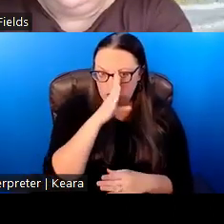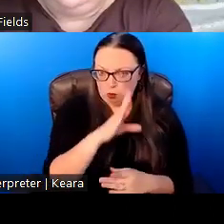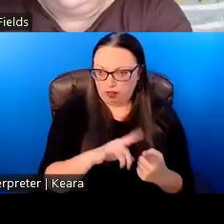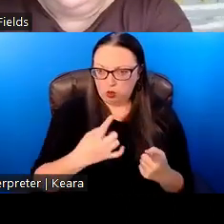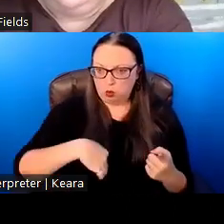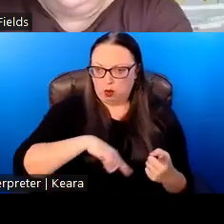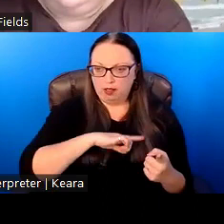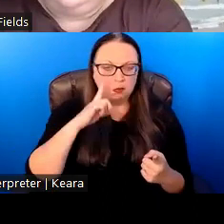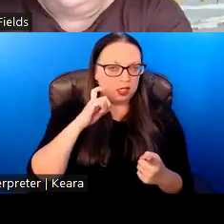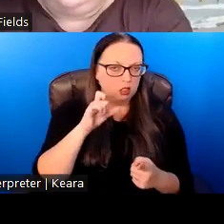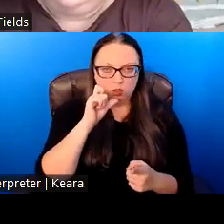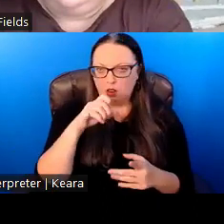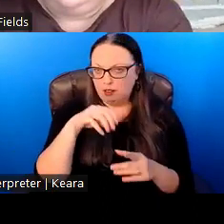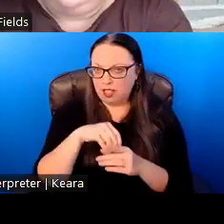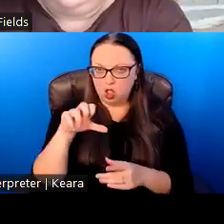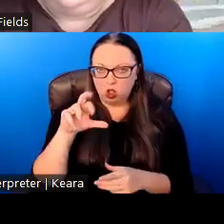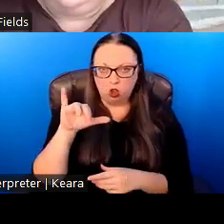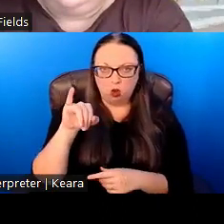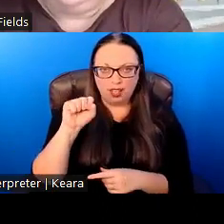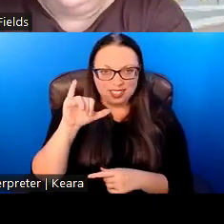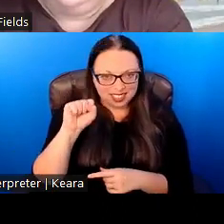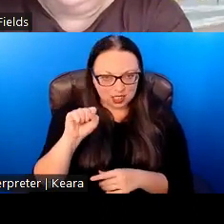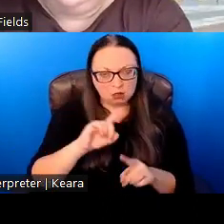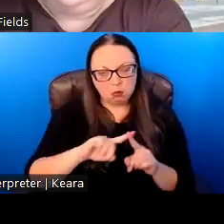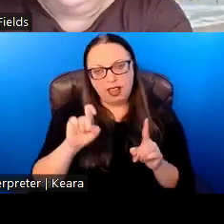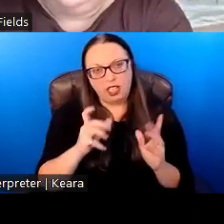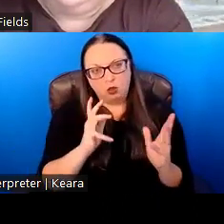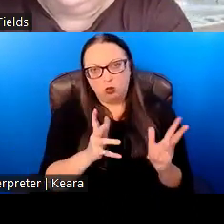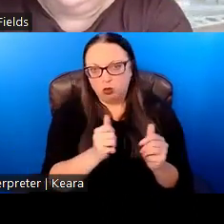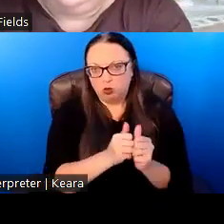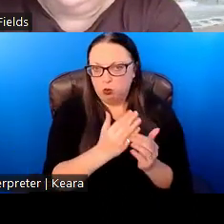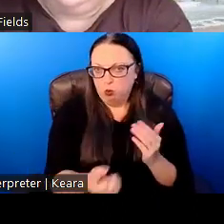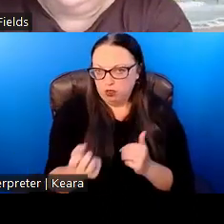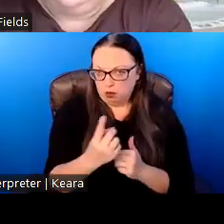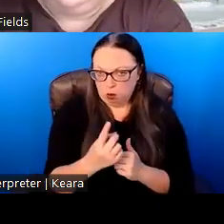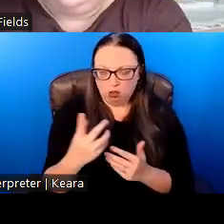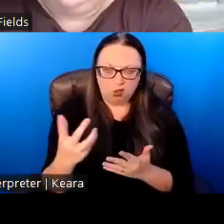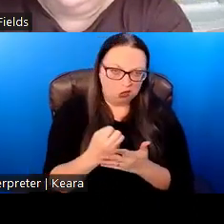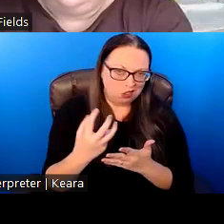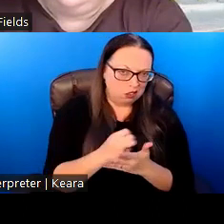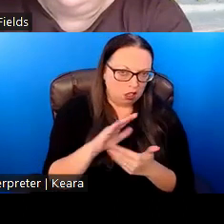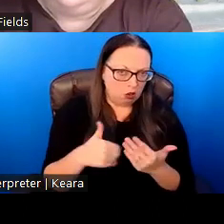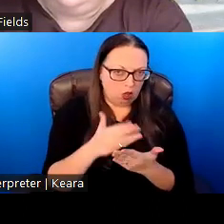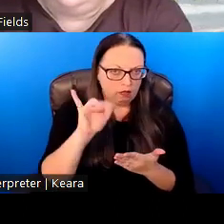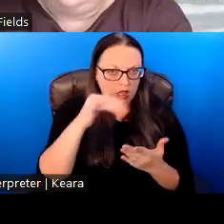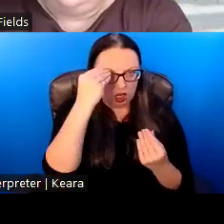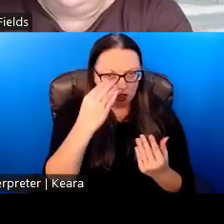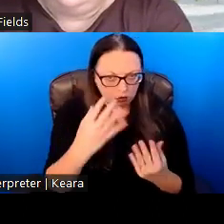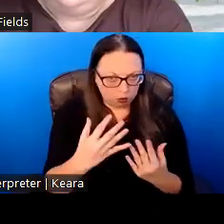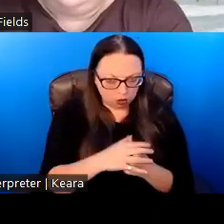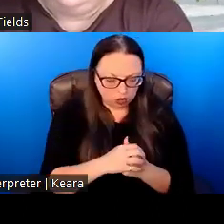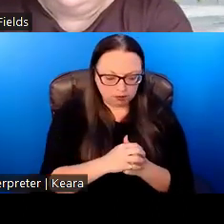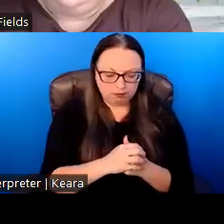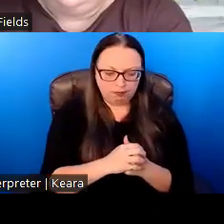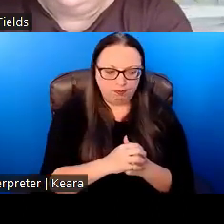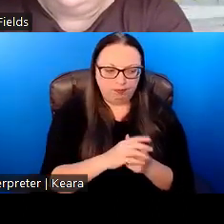because they're not in a crisis, but they do need to talk to somebody. So we do collect all that data, as well as, do